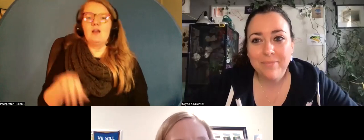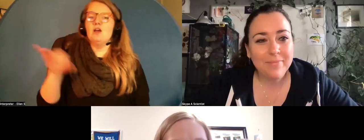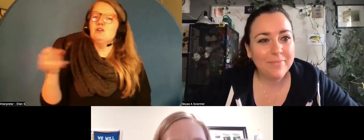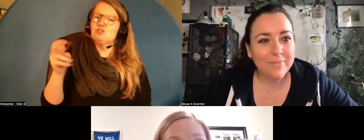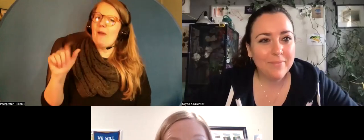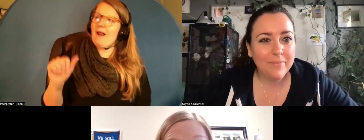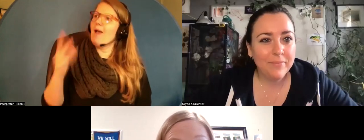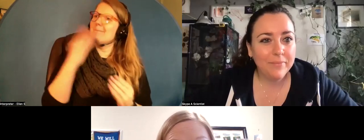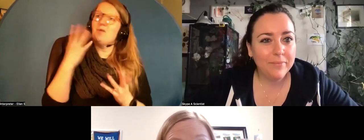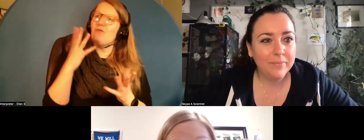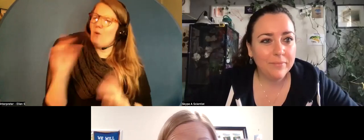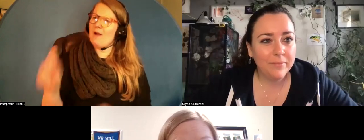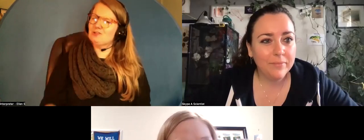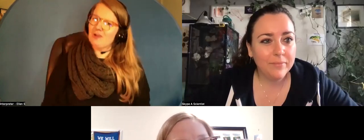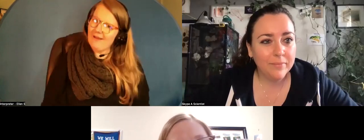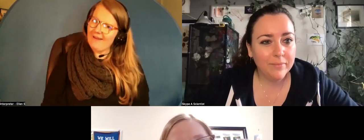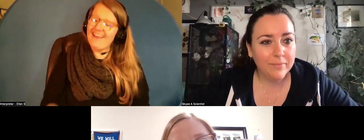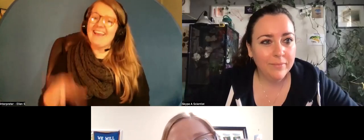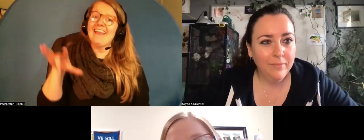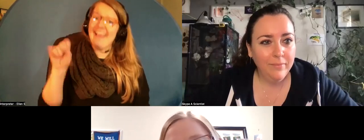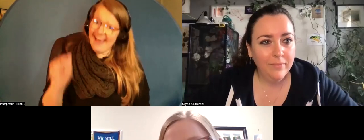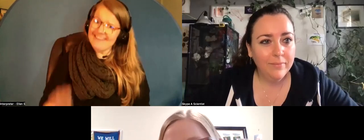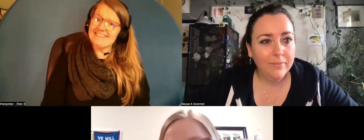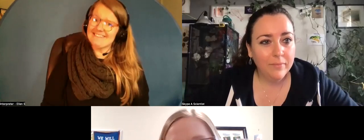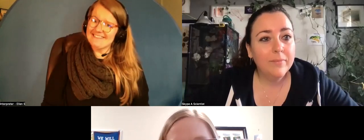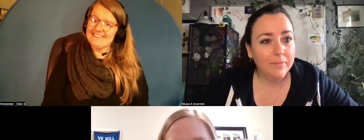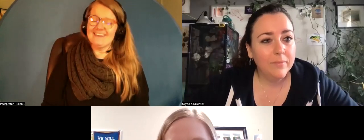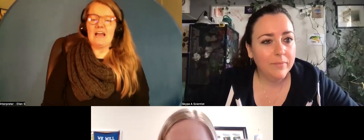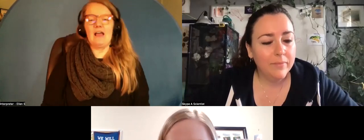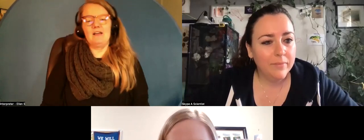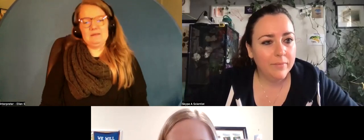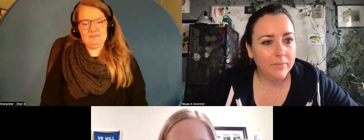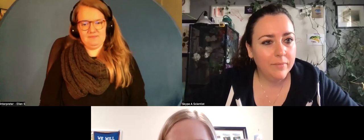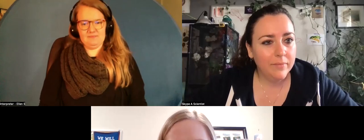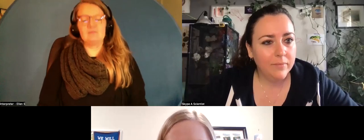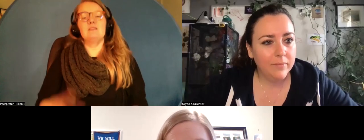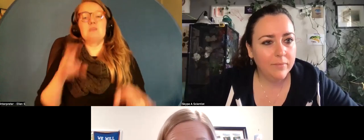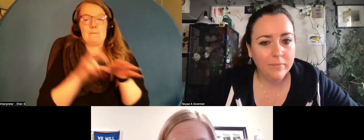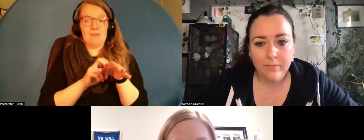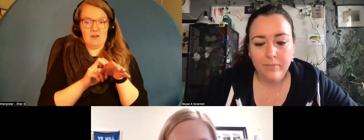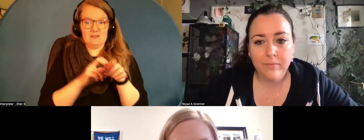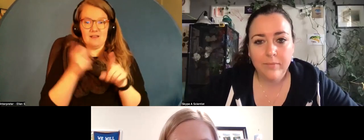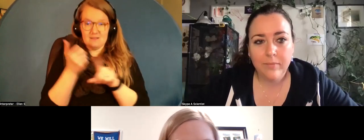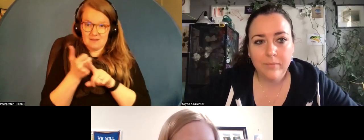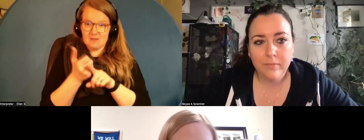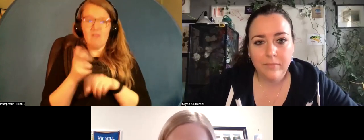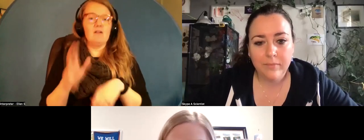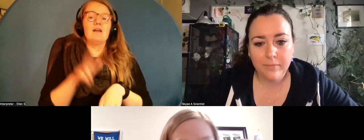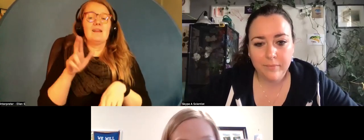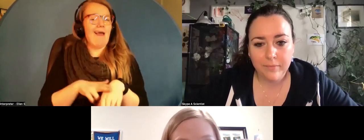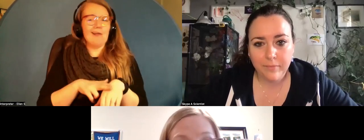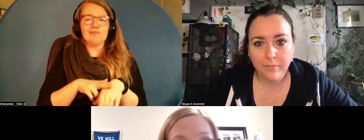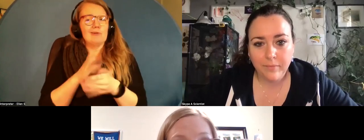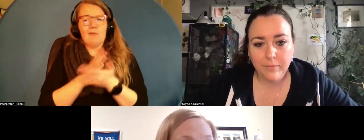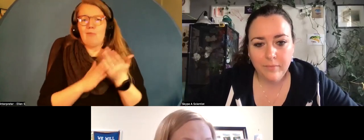question. And the answer is yes, actually. So because parasites are a natural part of